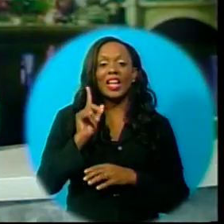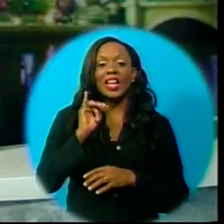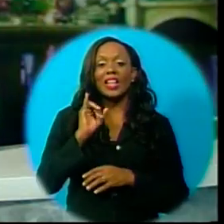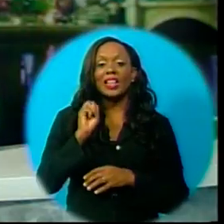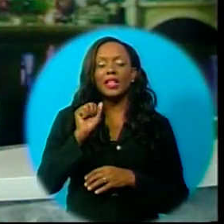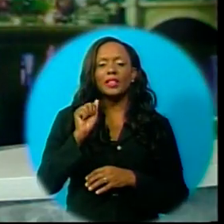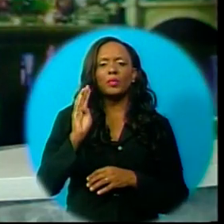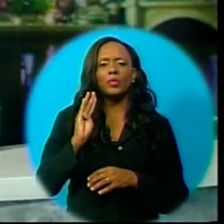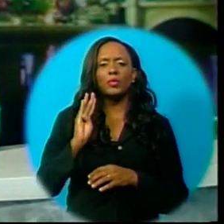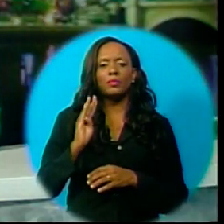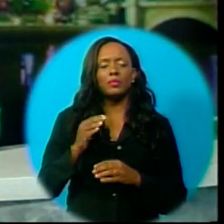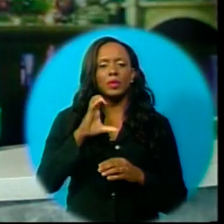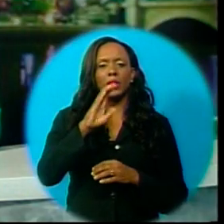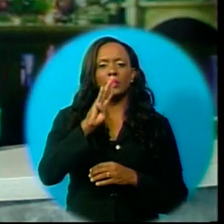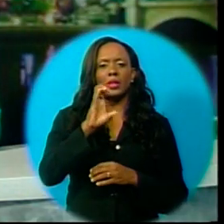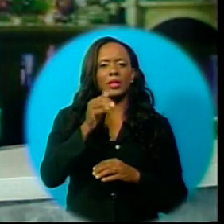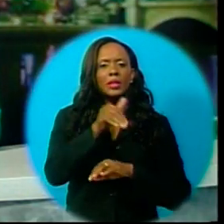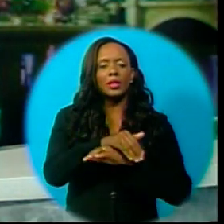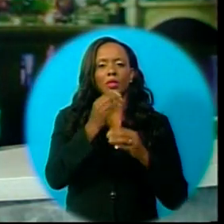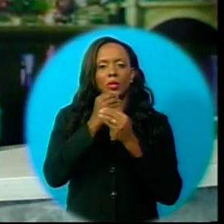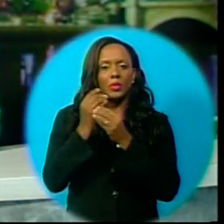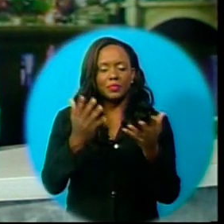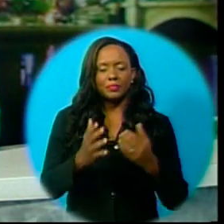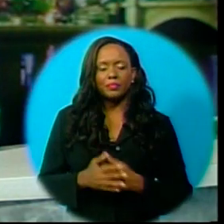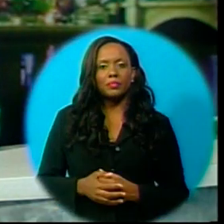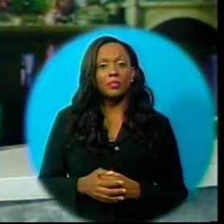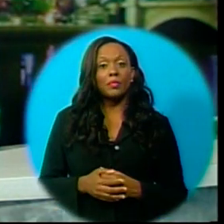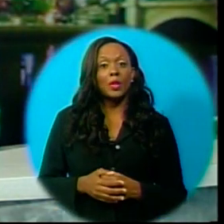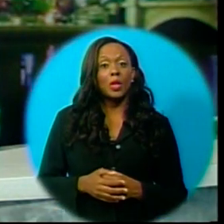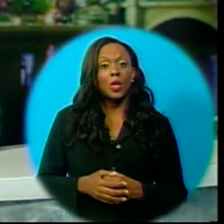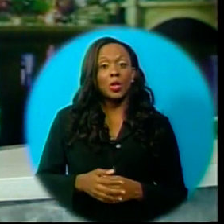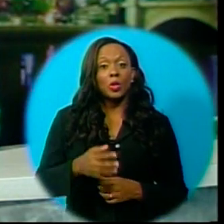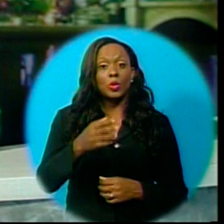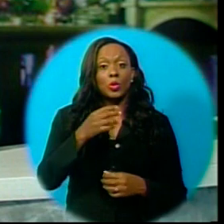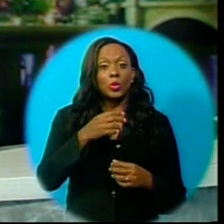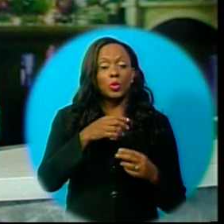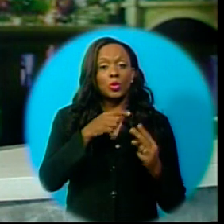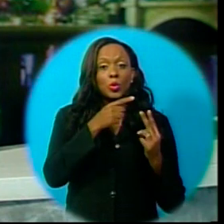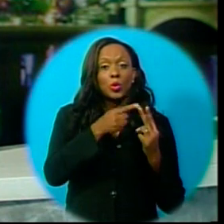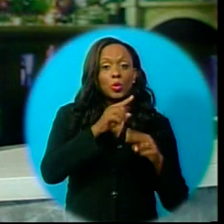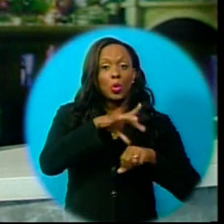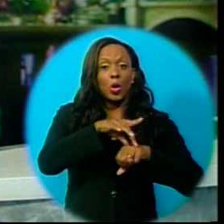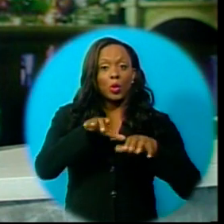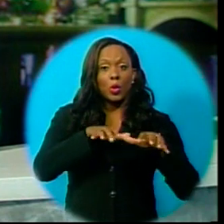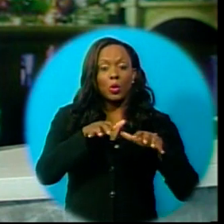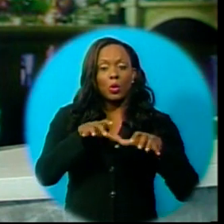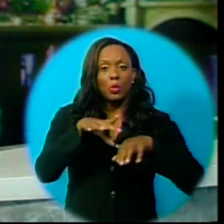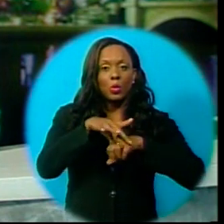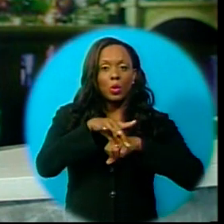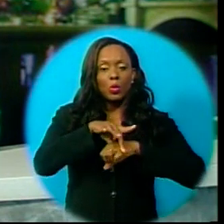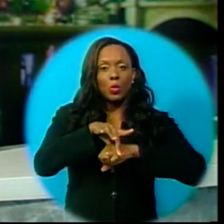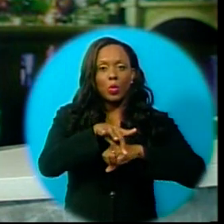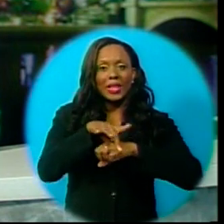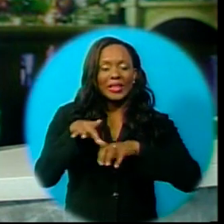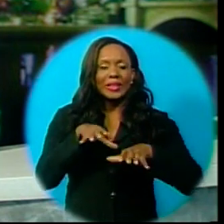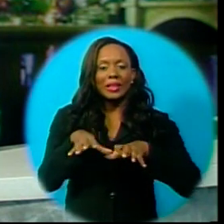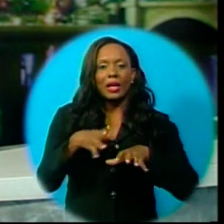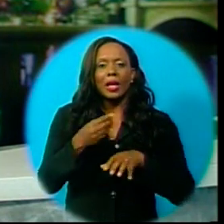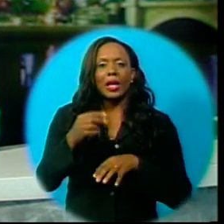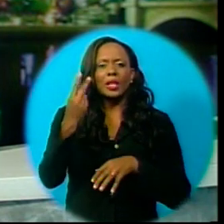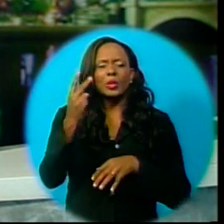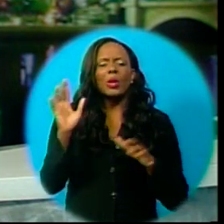To you, I'm Lisa Broom. This is the CBC Evening News. 2 earthquakes and 2 tremors. First, Barbadians were awakened by